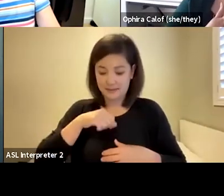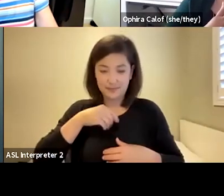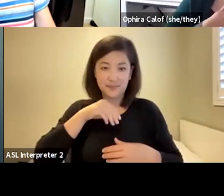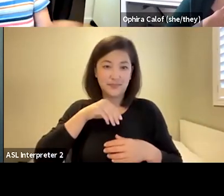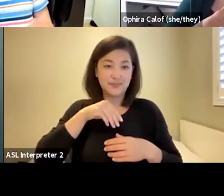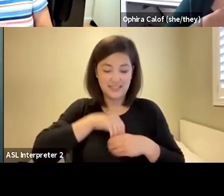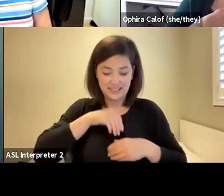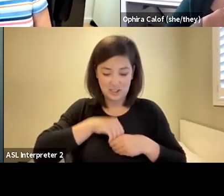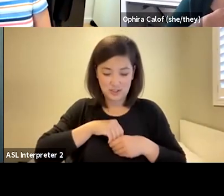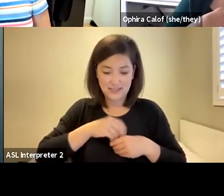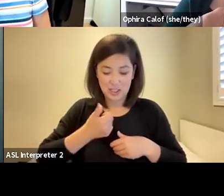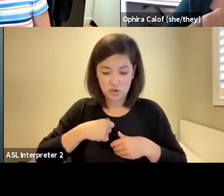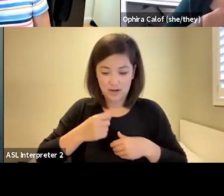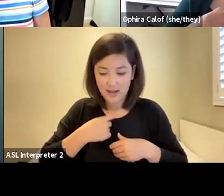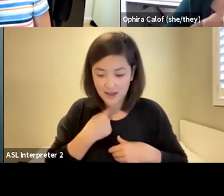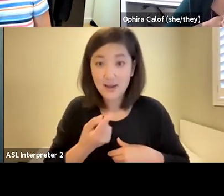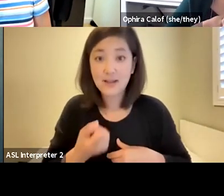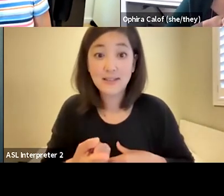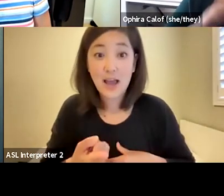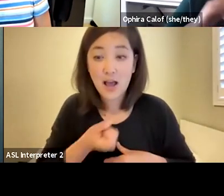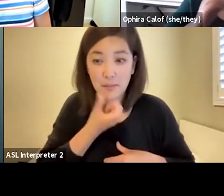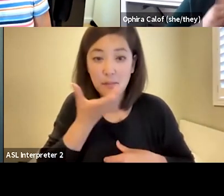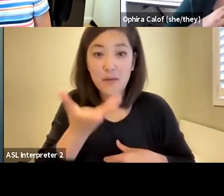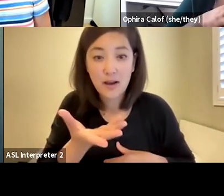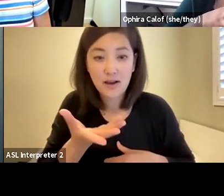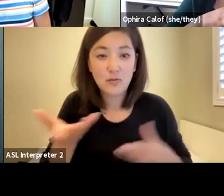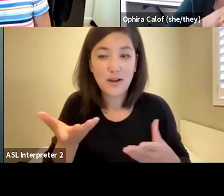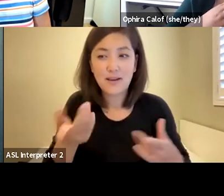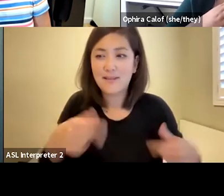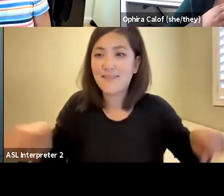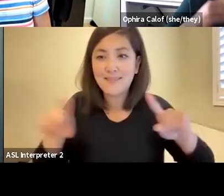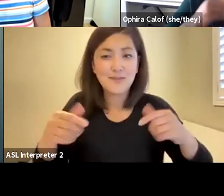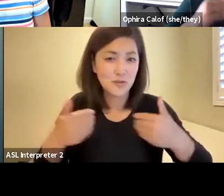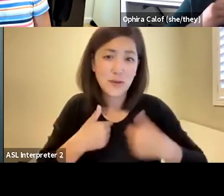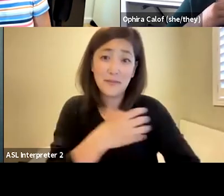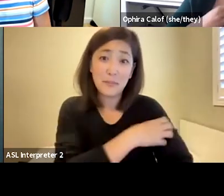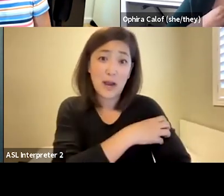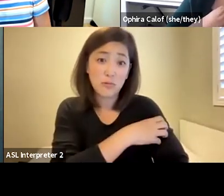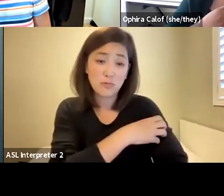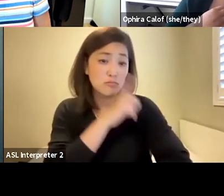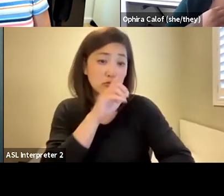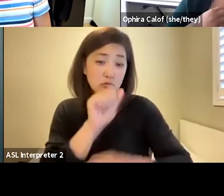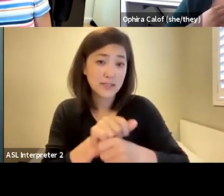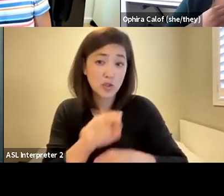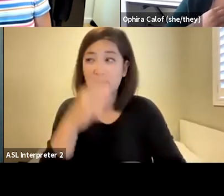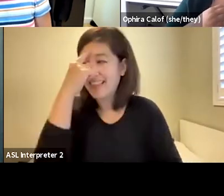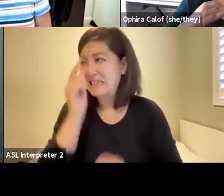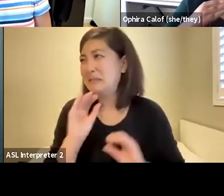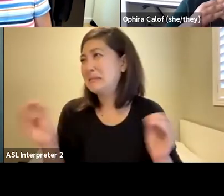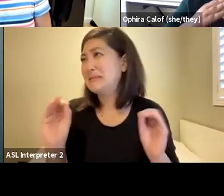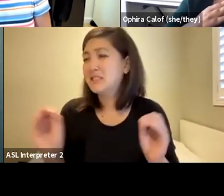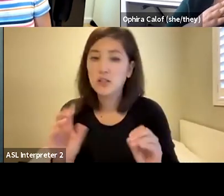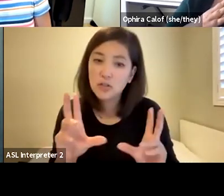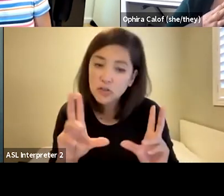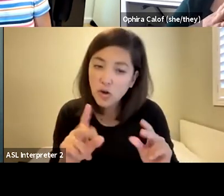to people as much as possible is that you have more power than you probably think you do. There's